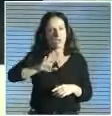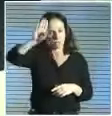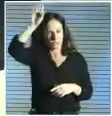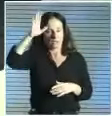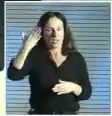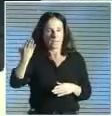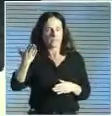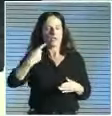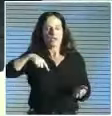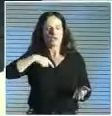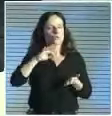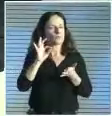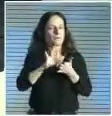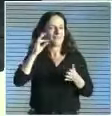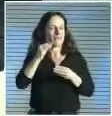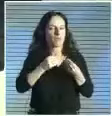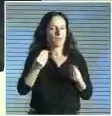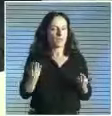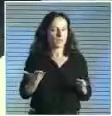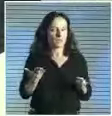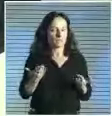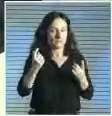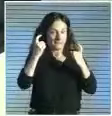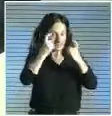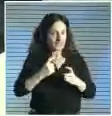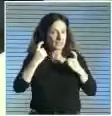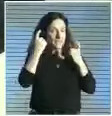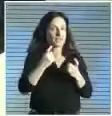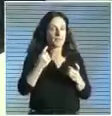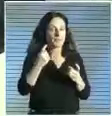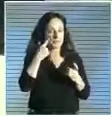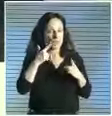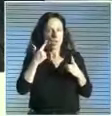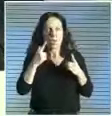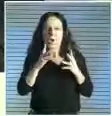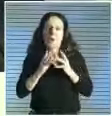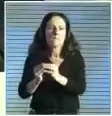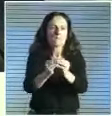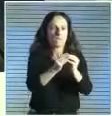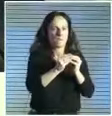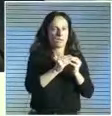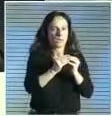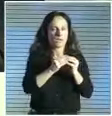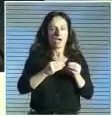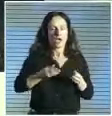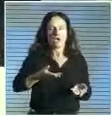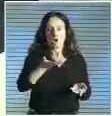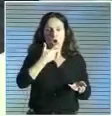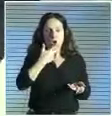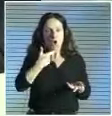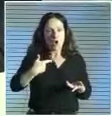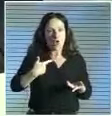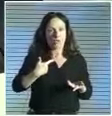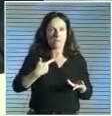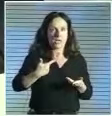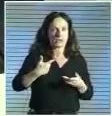is trying to democratize the knowledge and the capacity of the big companies to involve